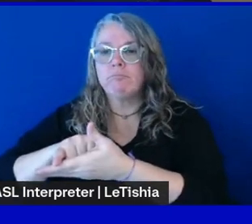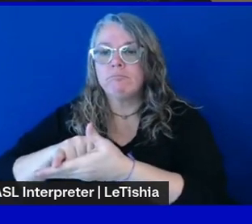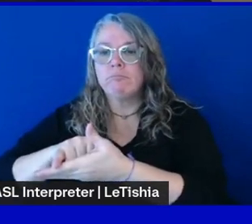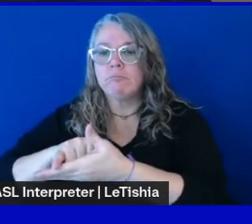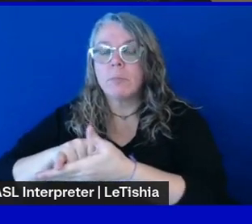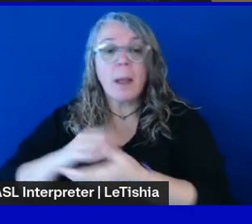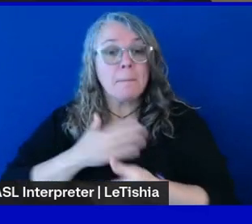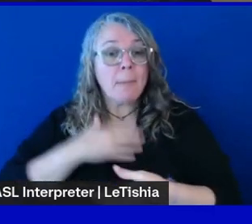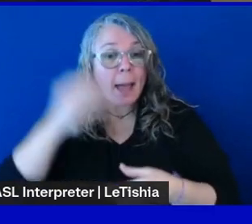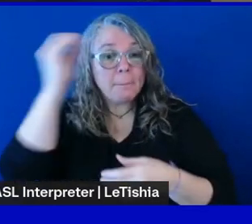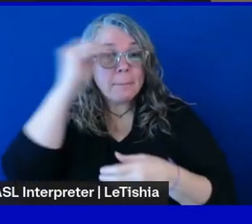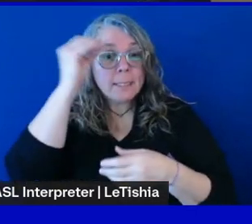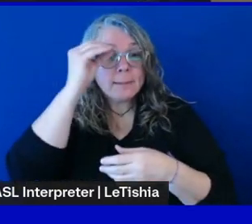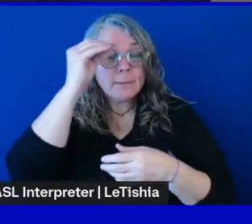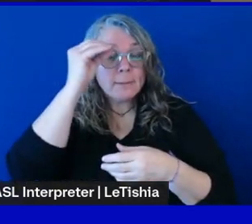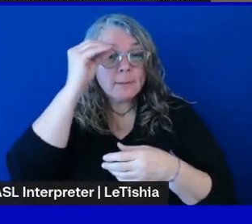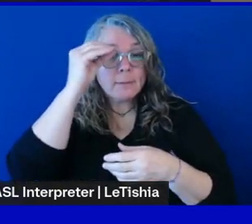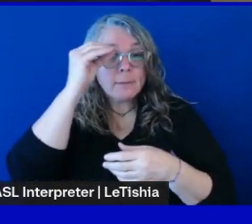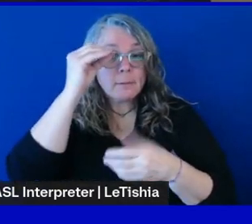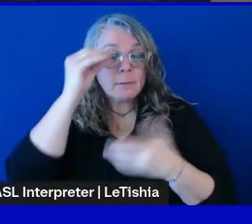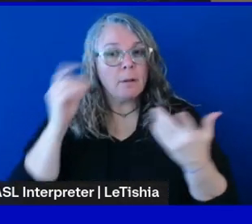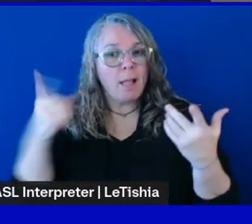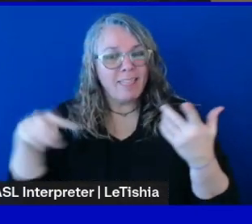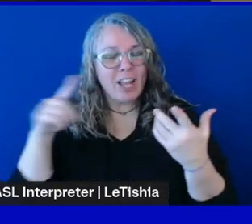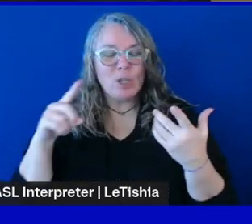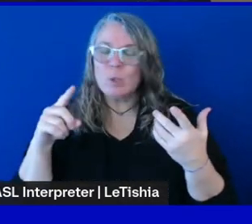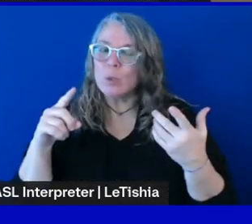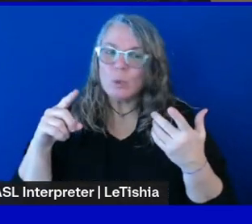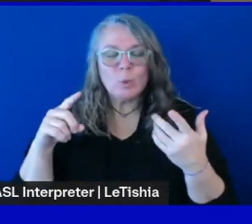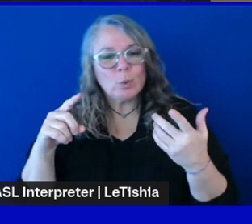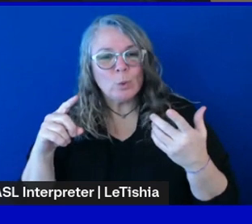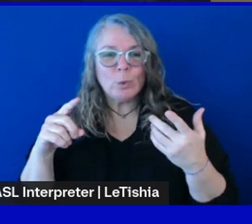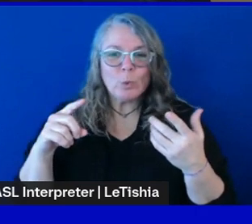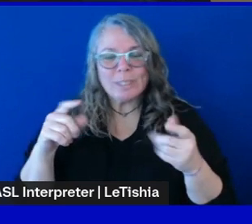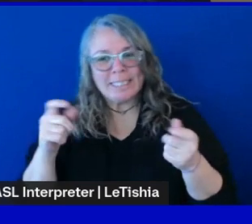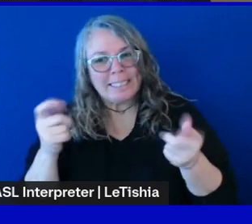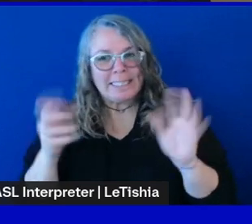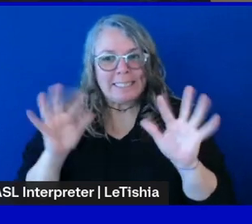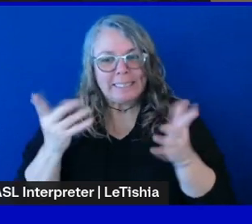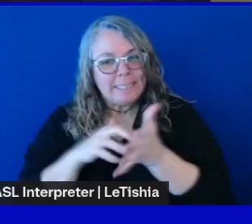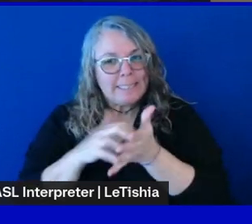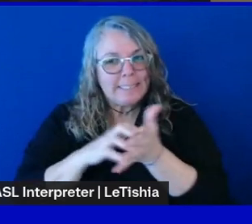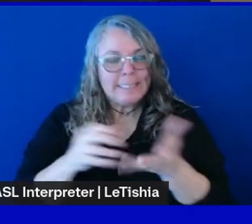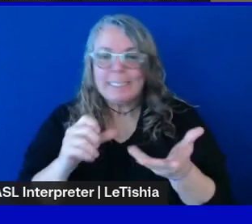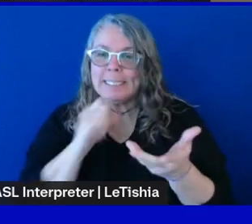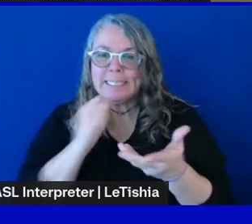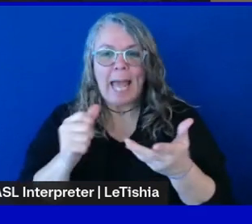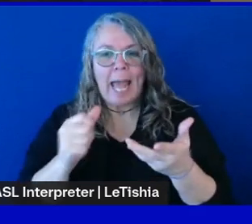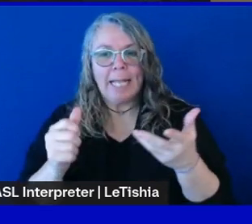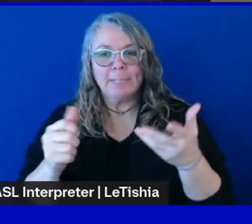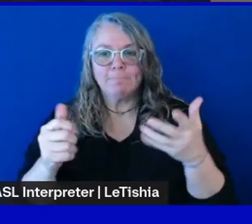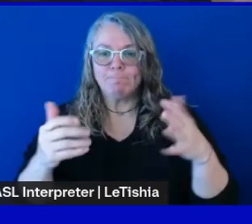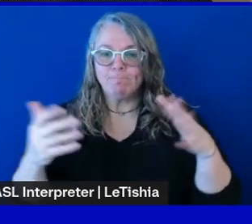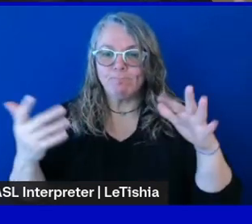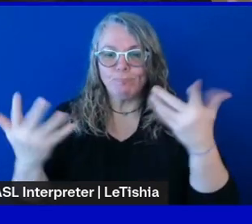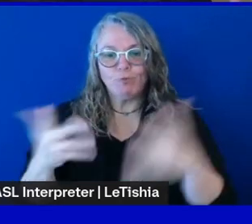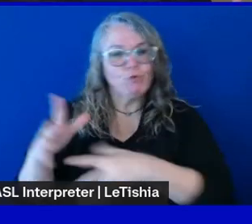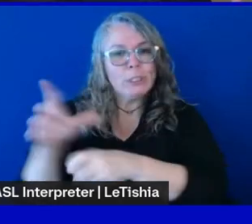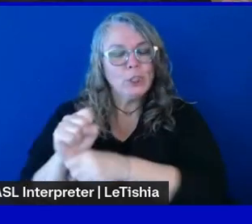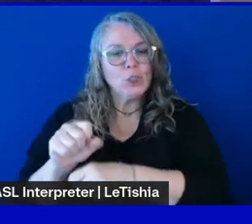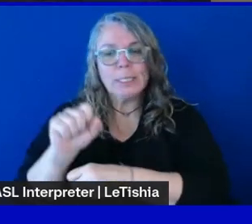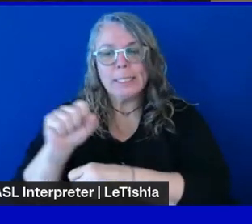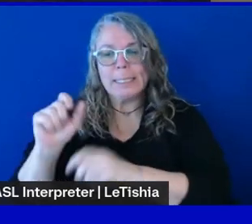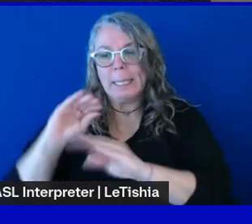My opinion is they're quite fragile and non-trivial in implementation. So it's kind of introducing additional kind